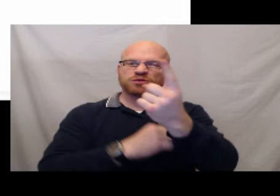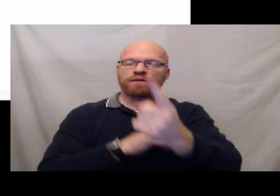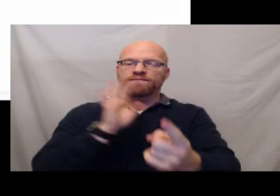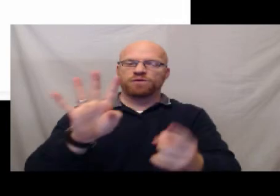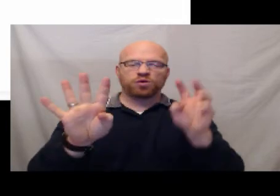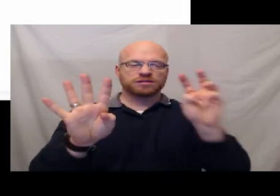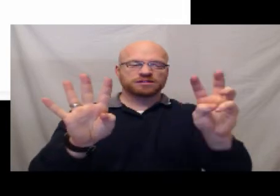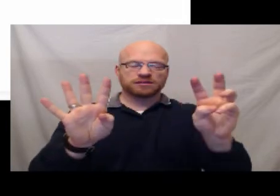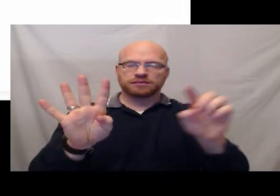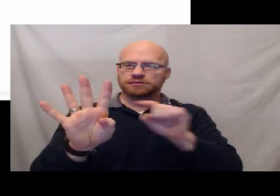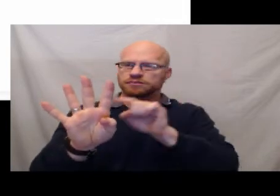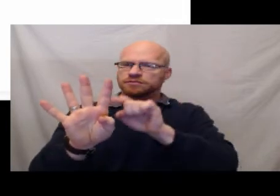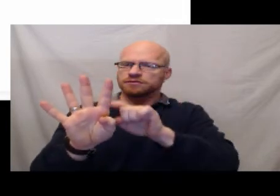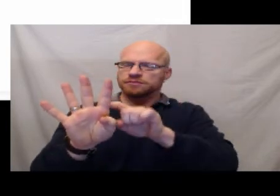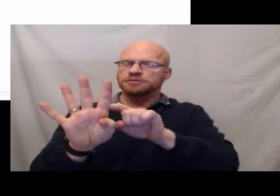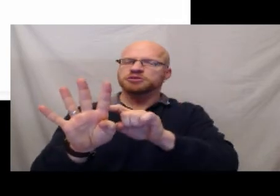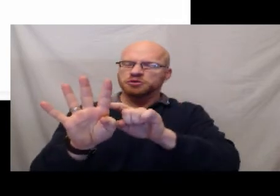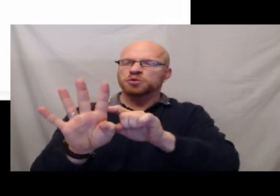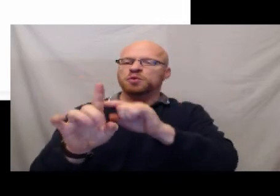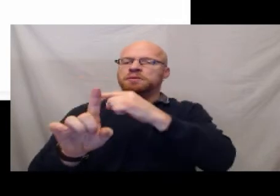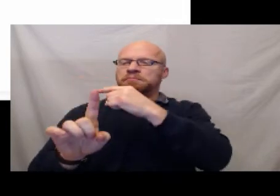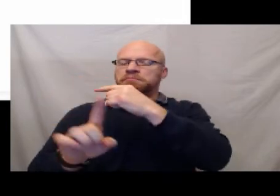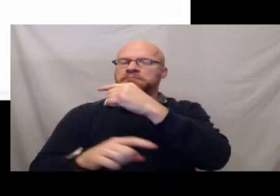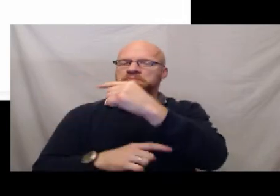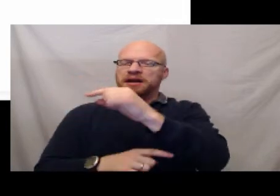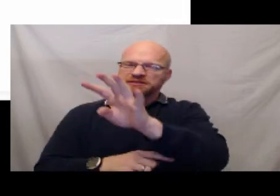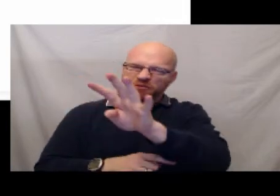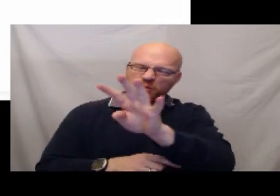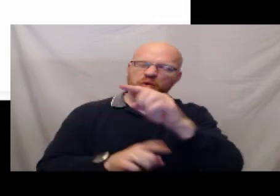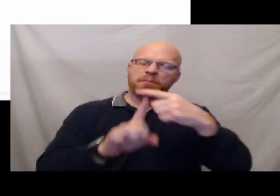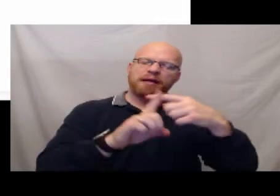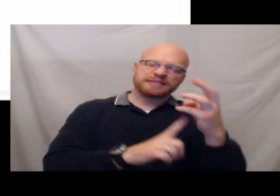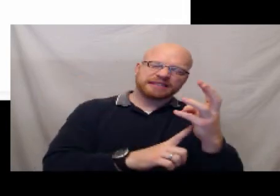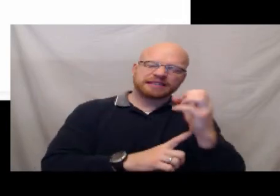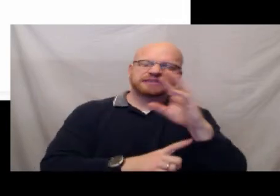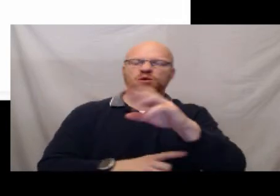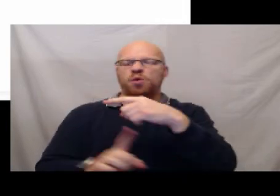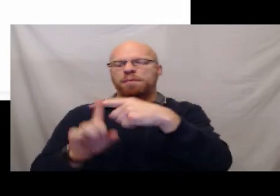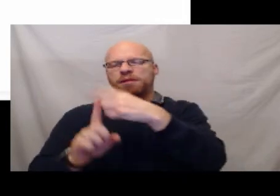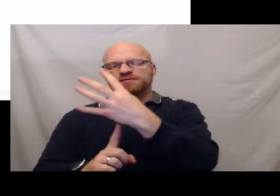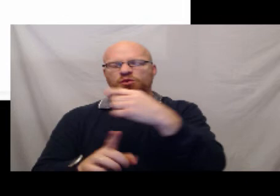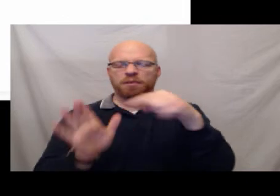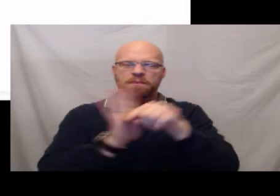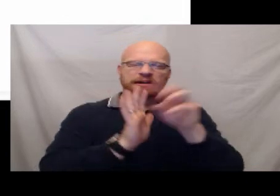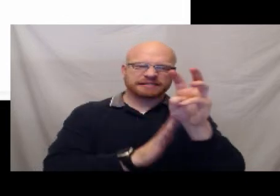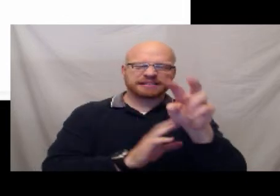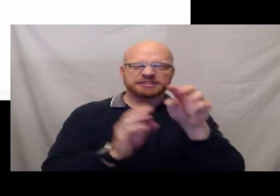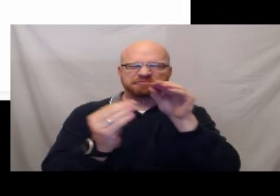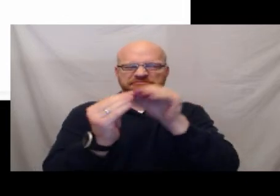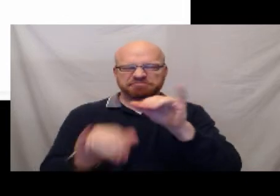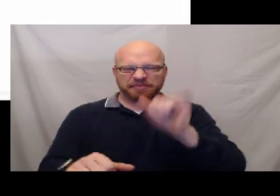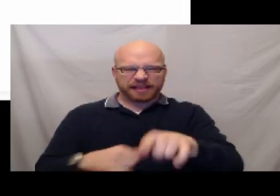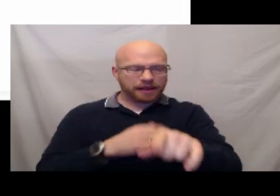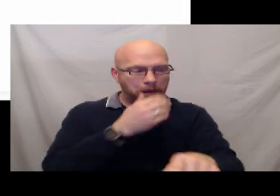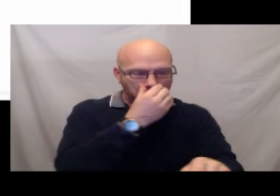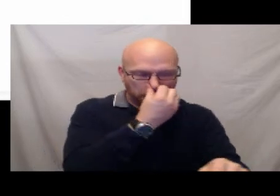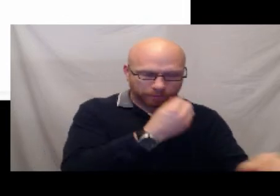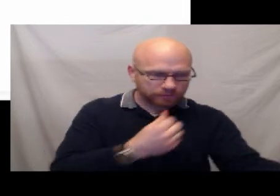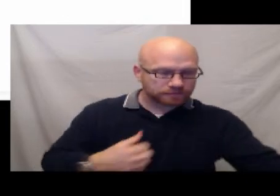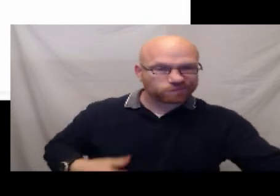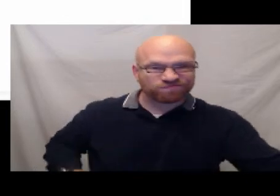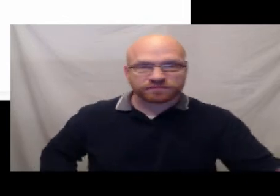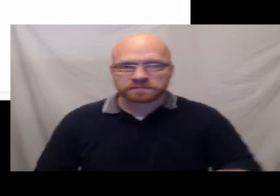work, will not work. So 4 and 6 are our last pair. We'll try either my negative 4 times negative